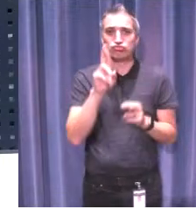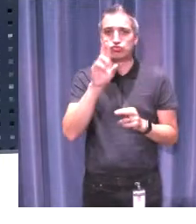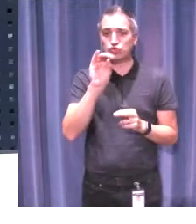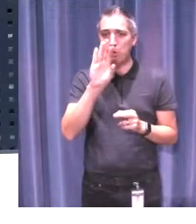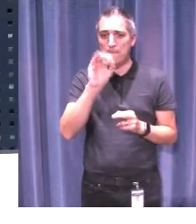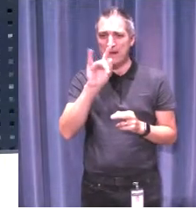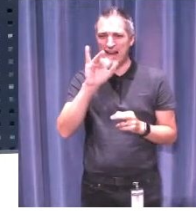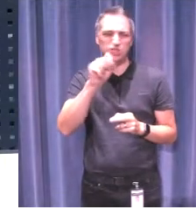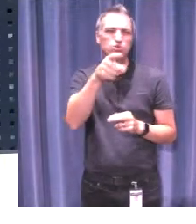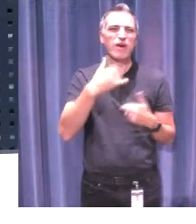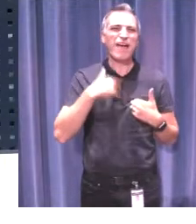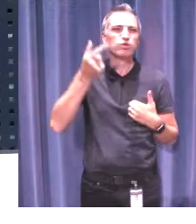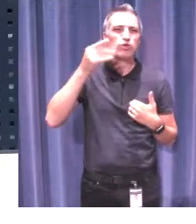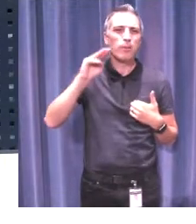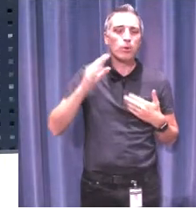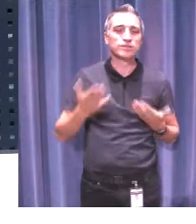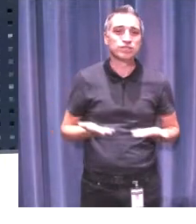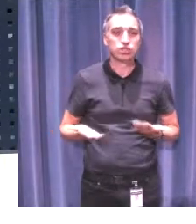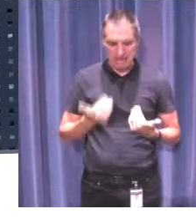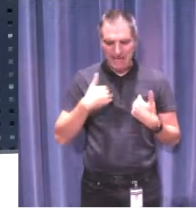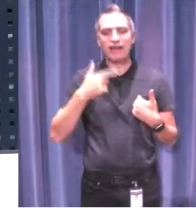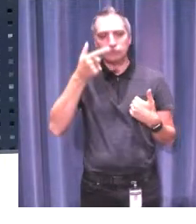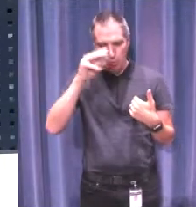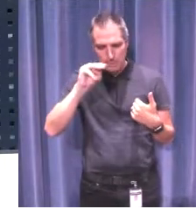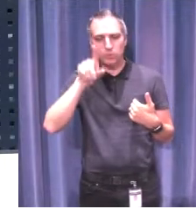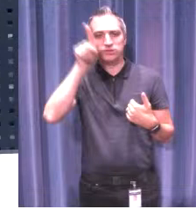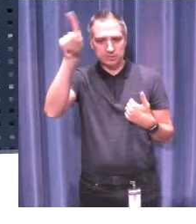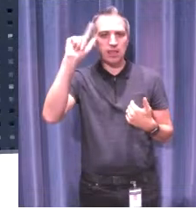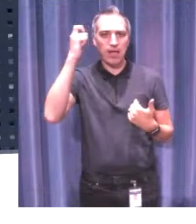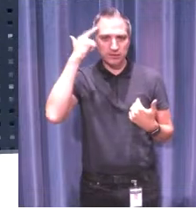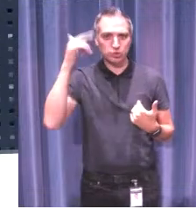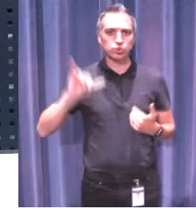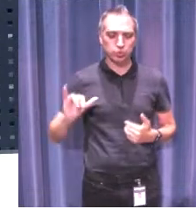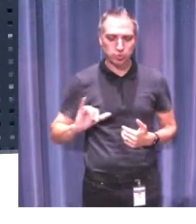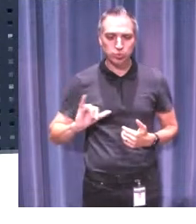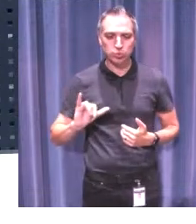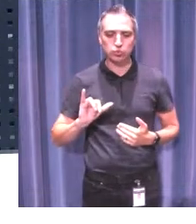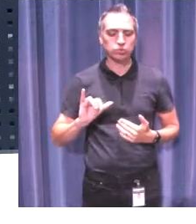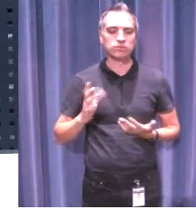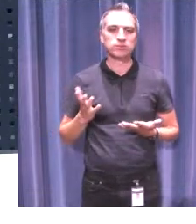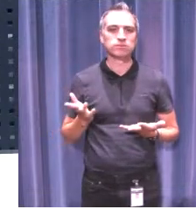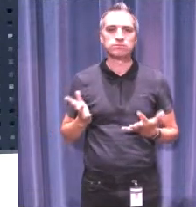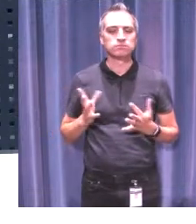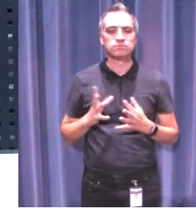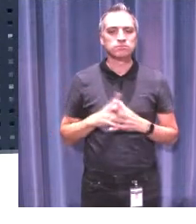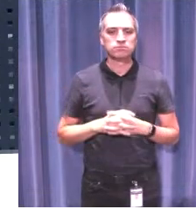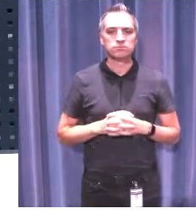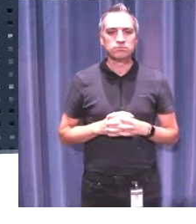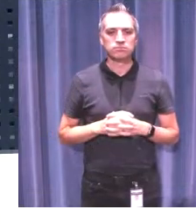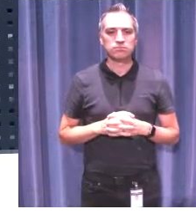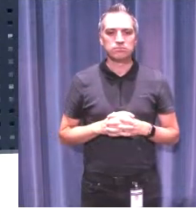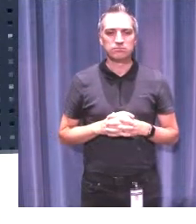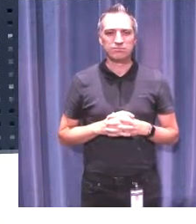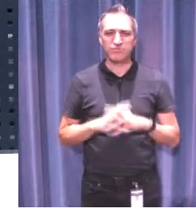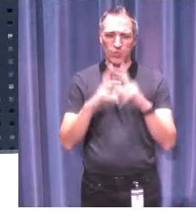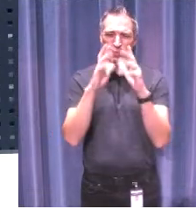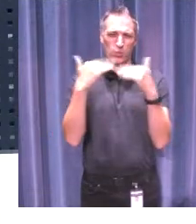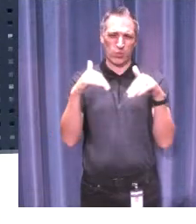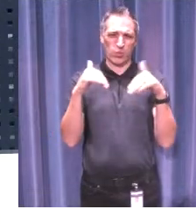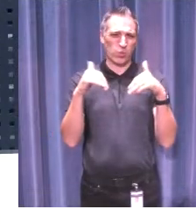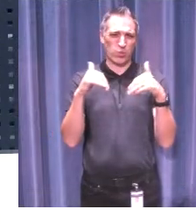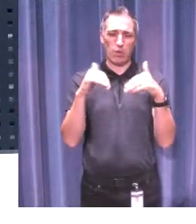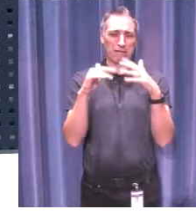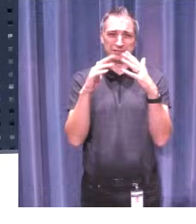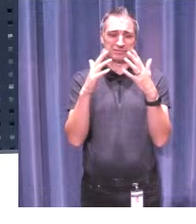Motors here, and there's General Motors in Lansing, and they're just, all those are just